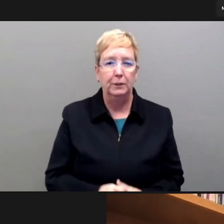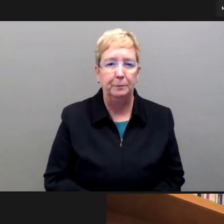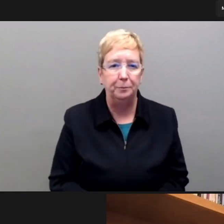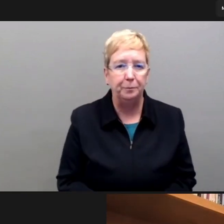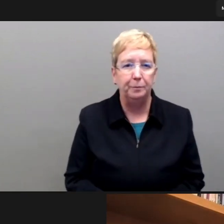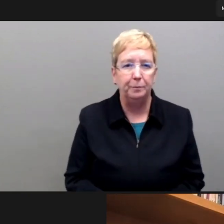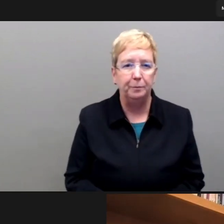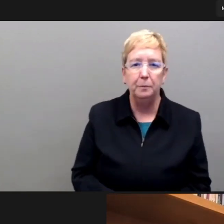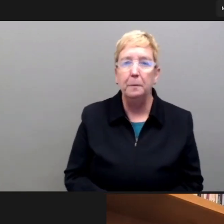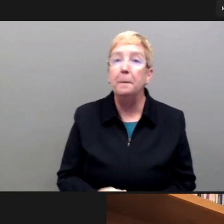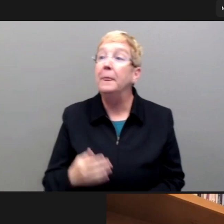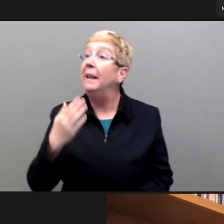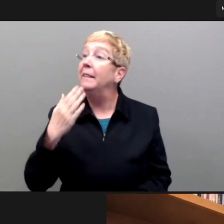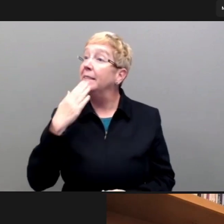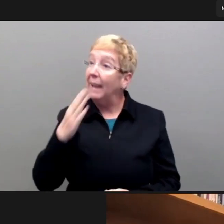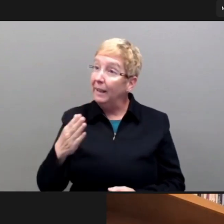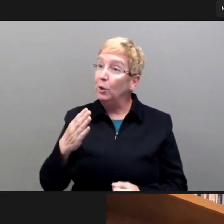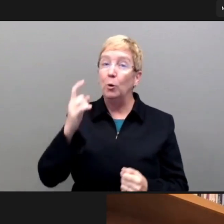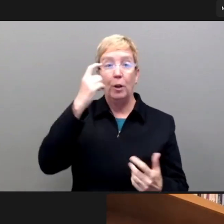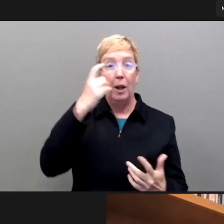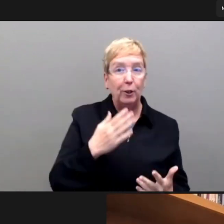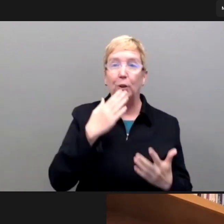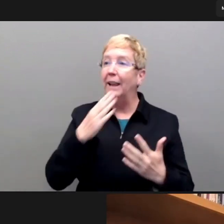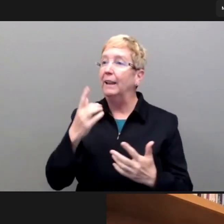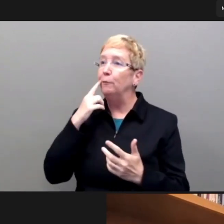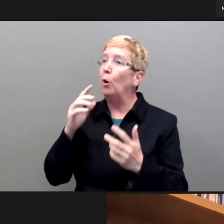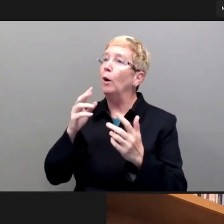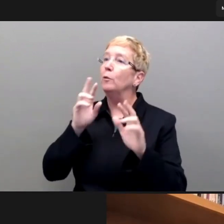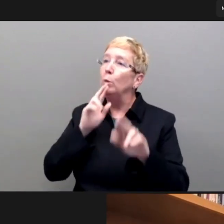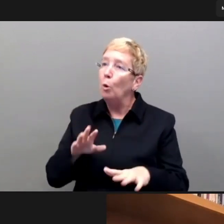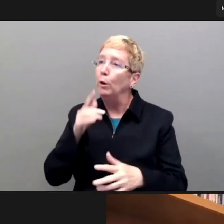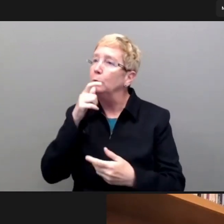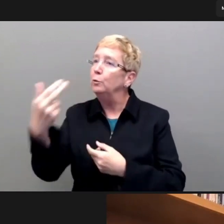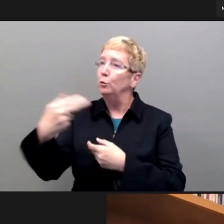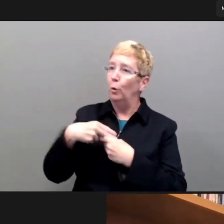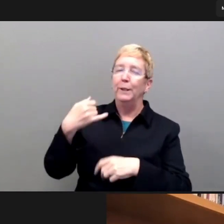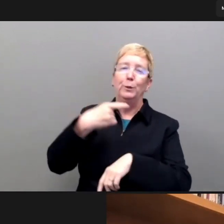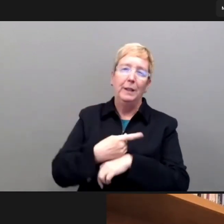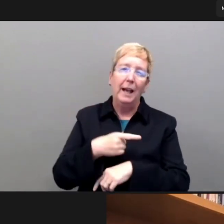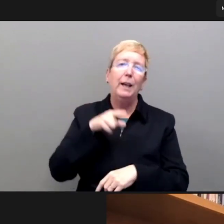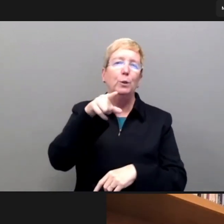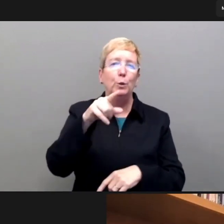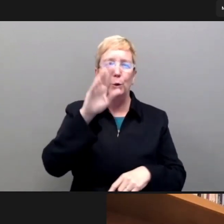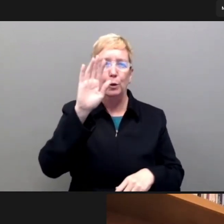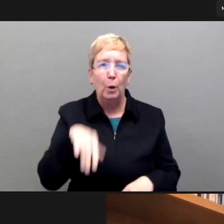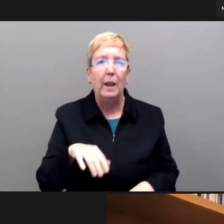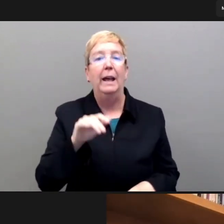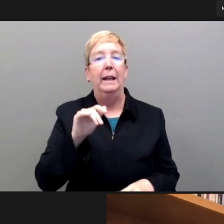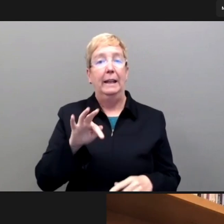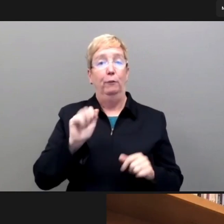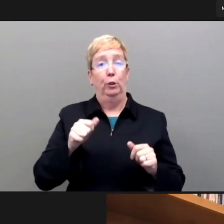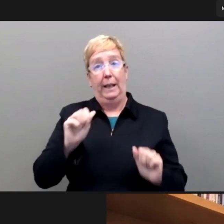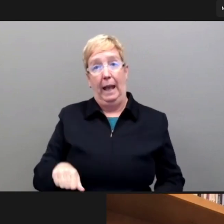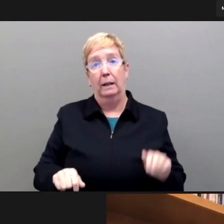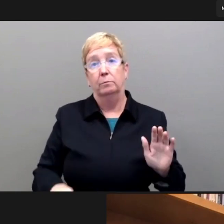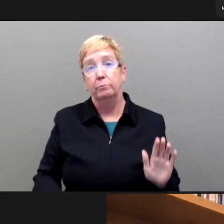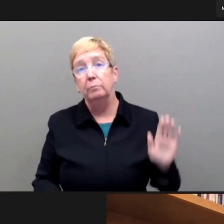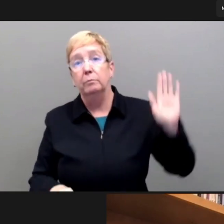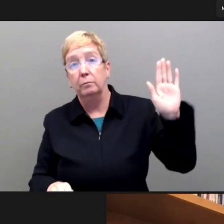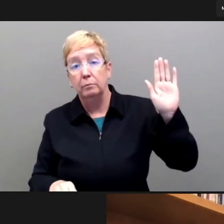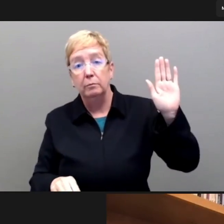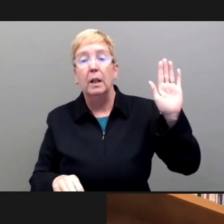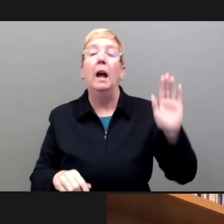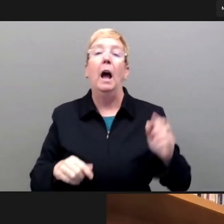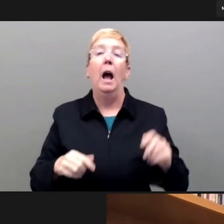to our media partners that are on with us today. As I'm sure you all remember, if you can please raise your hand with a question and I